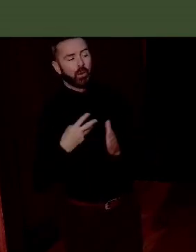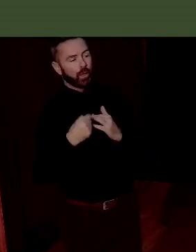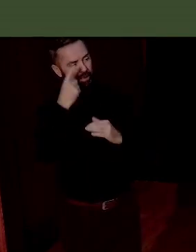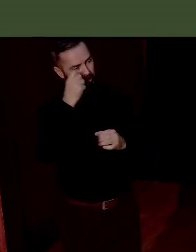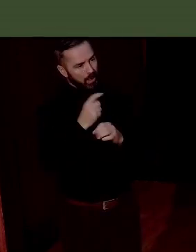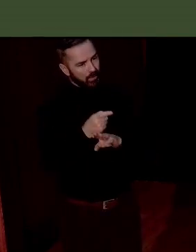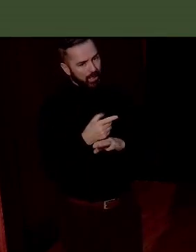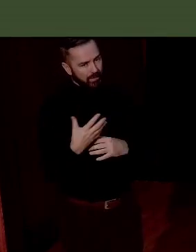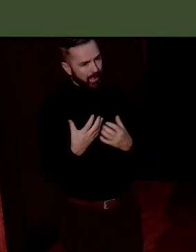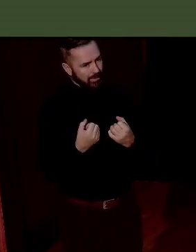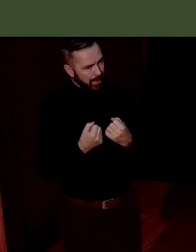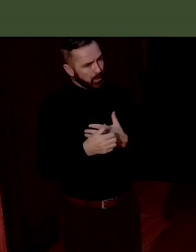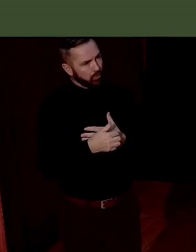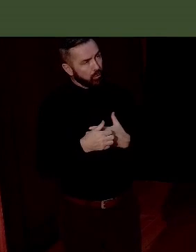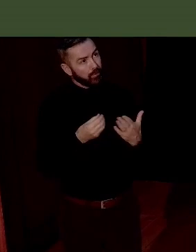accepted that it cost